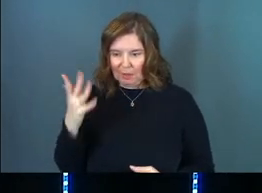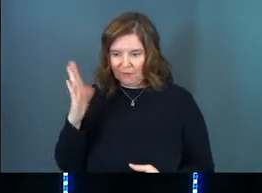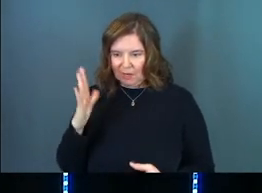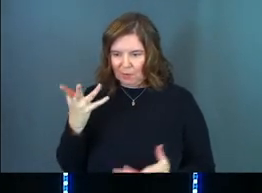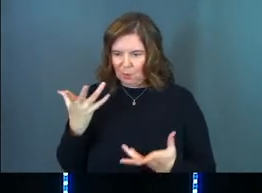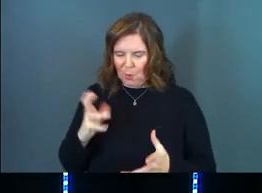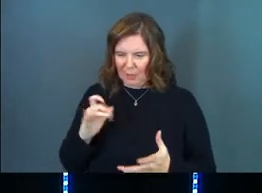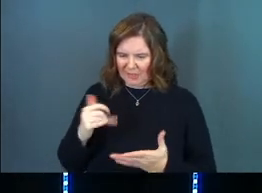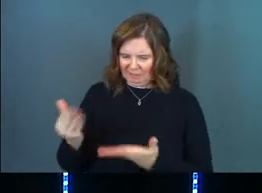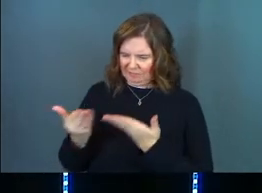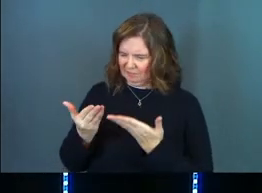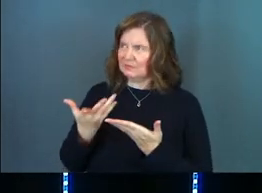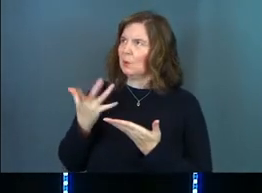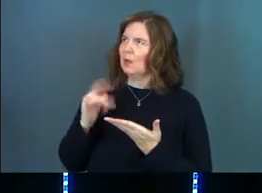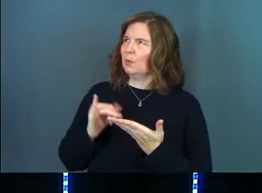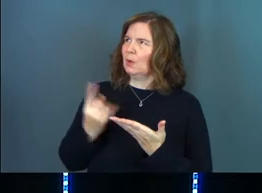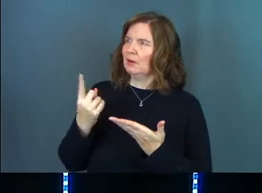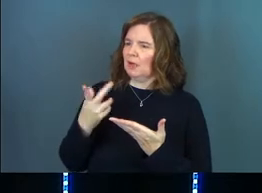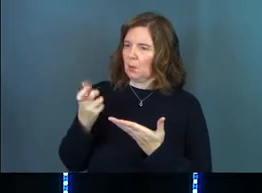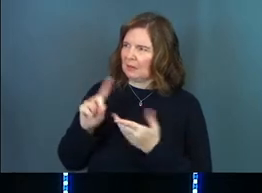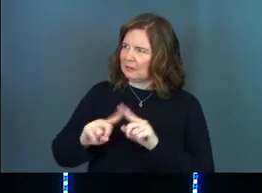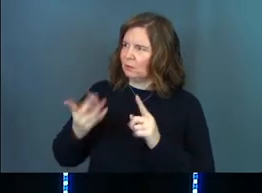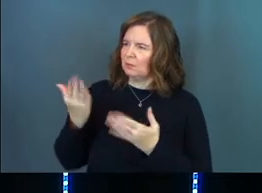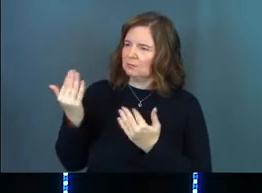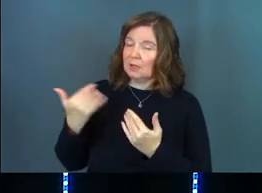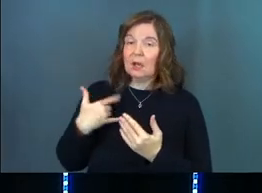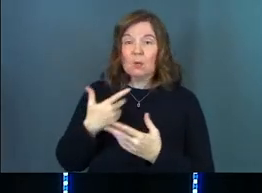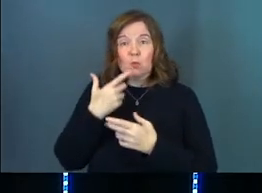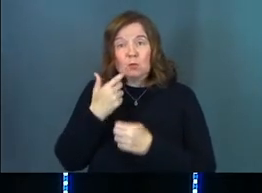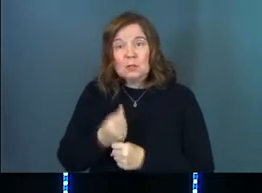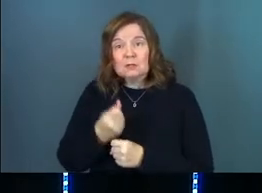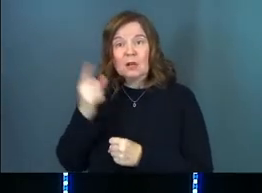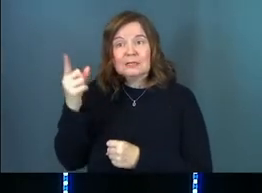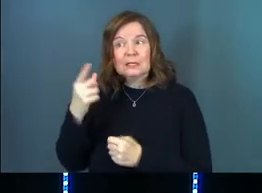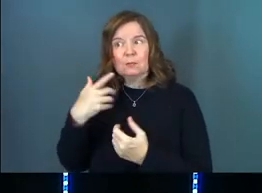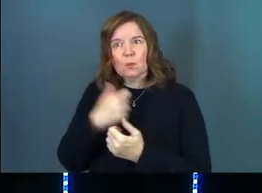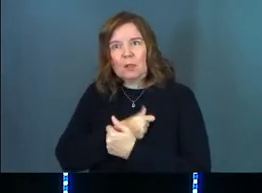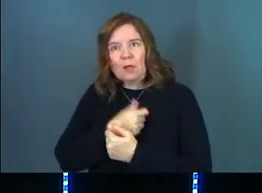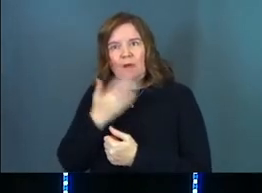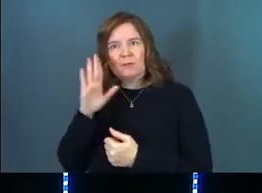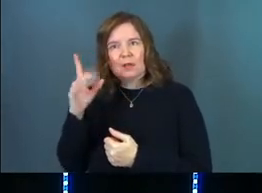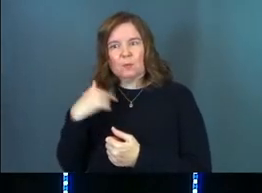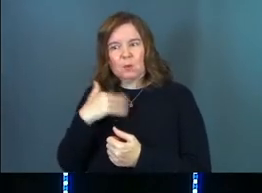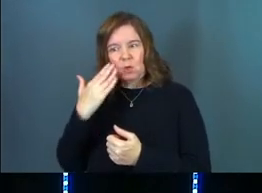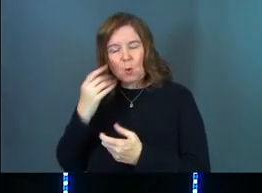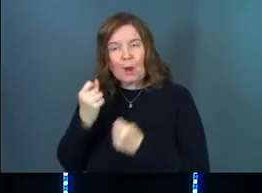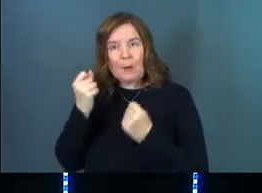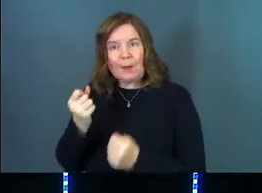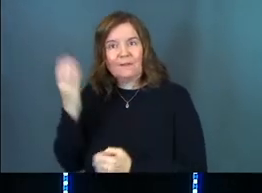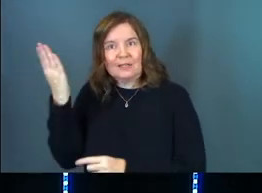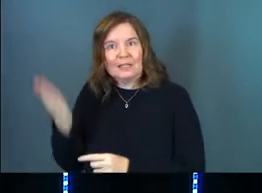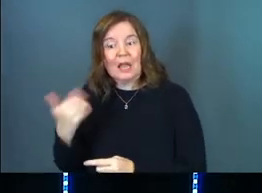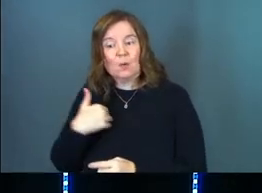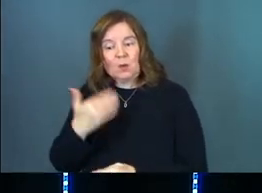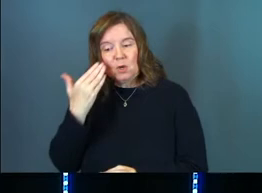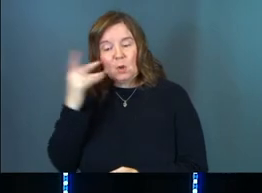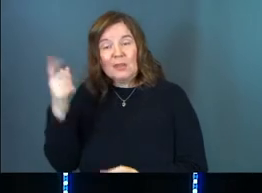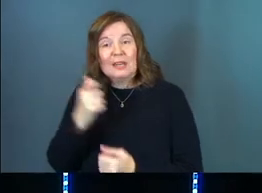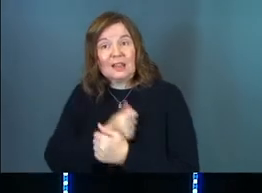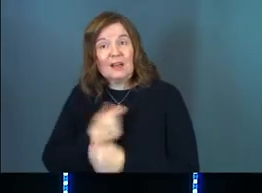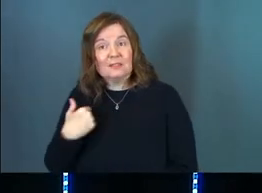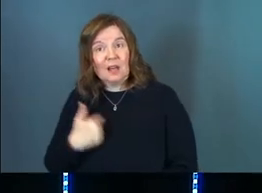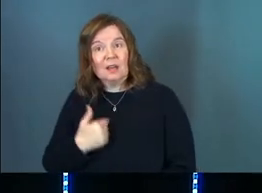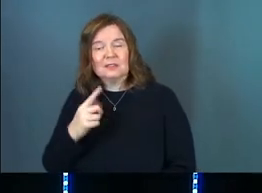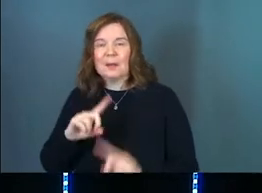wanted. And we love God, and we trust God, and we trust his power, just like Peter did. We know how powerful he is, and we know that he